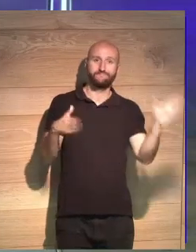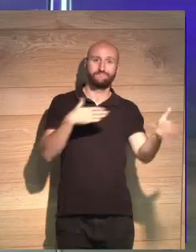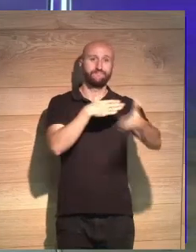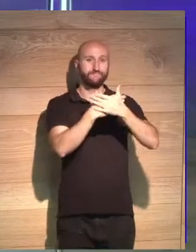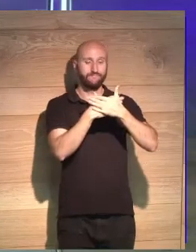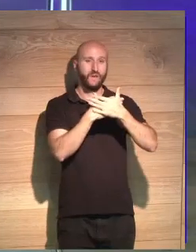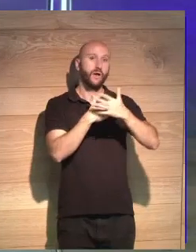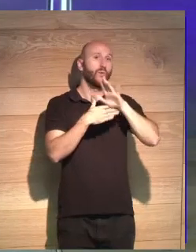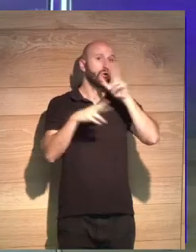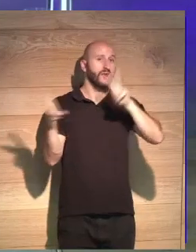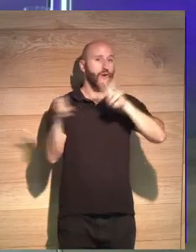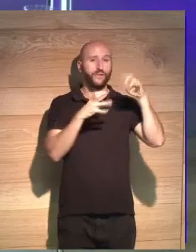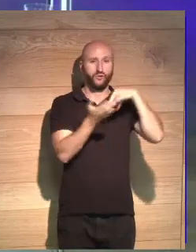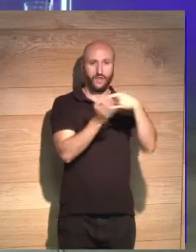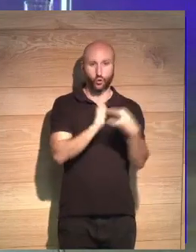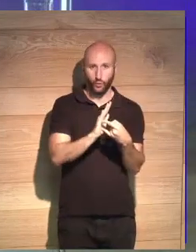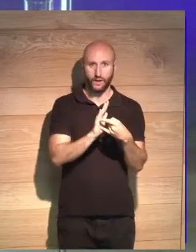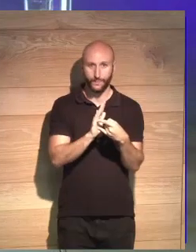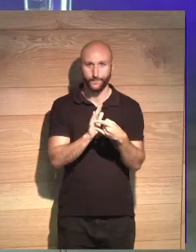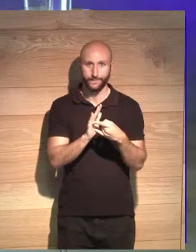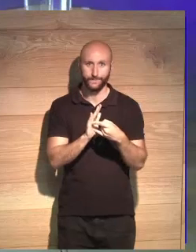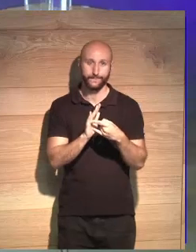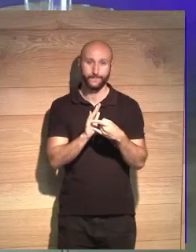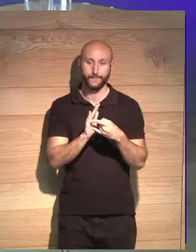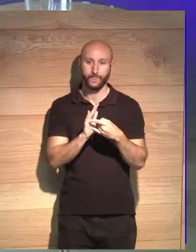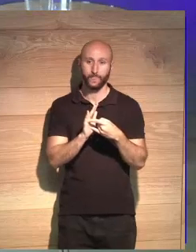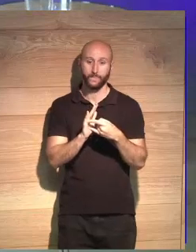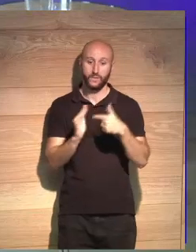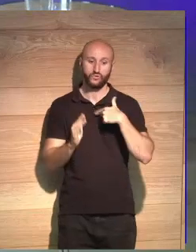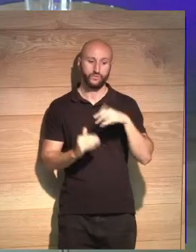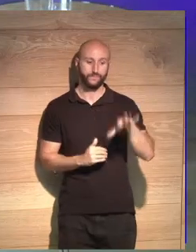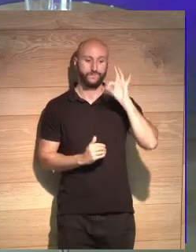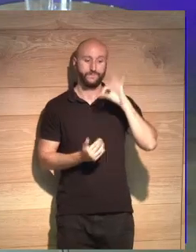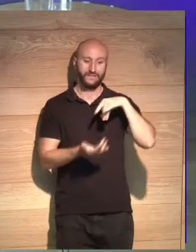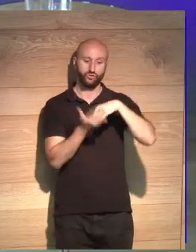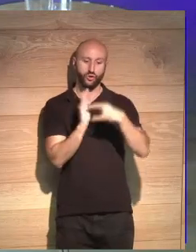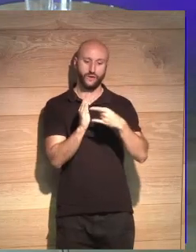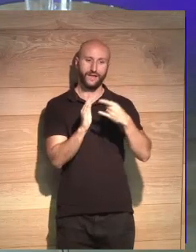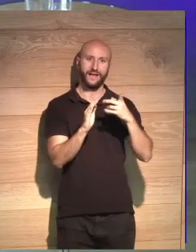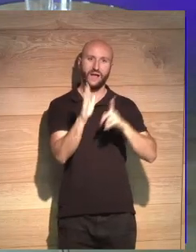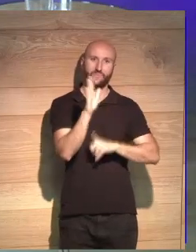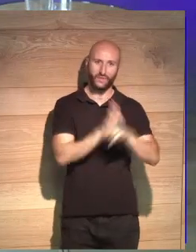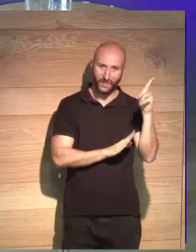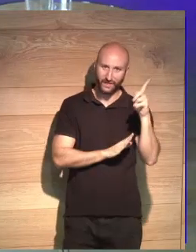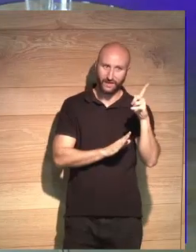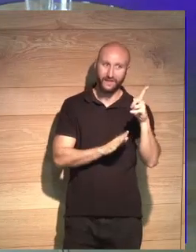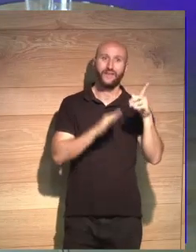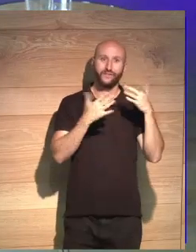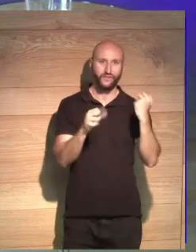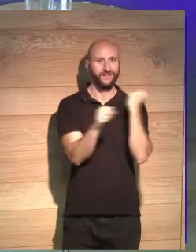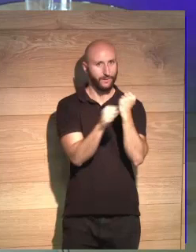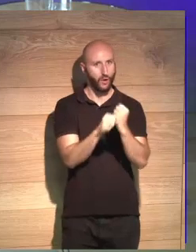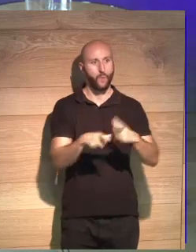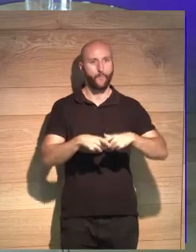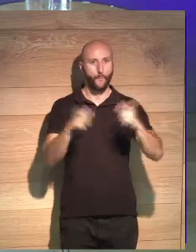key. Sometimes the industry has been overlapped and even overpassed by technological innovation. Every time that